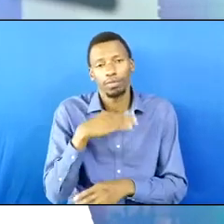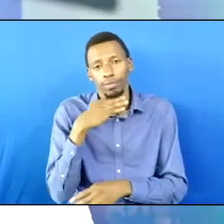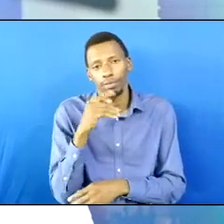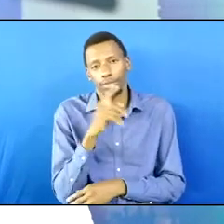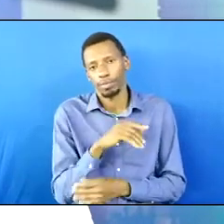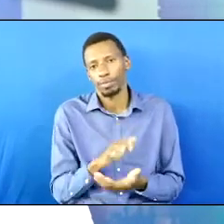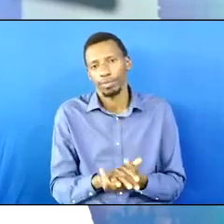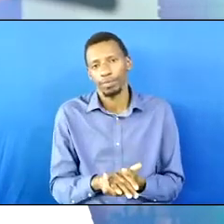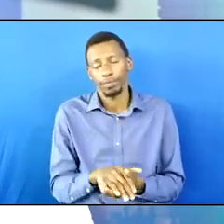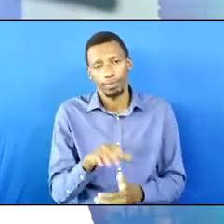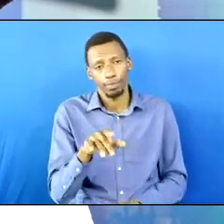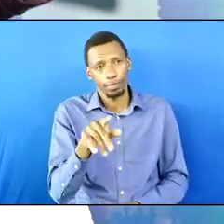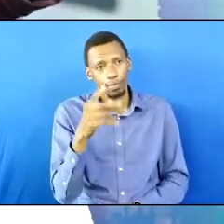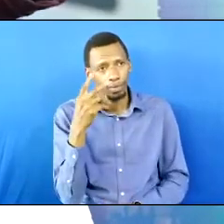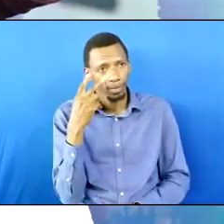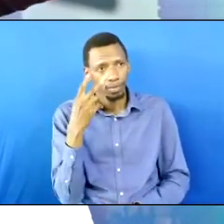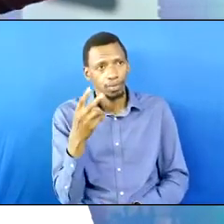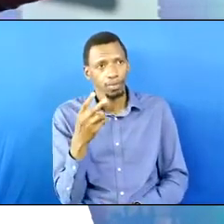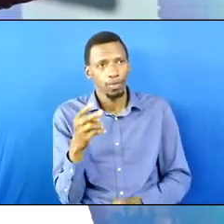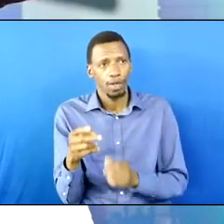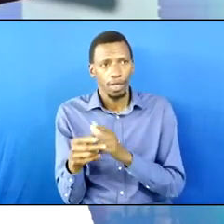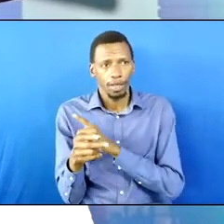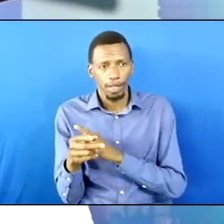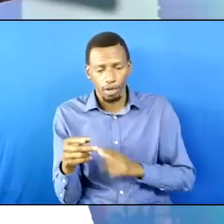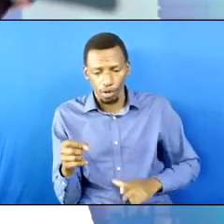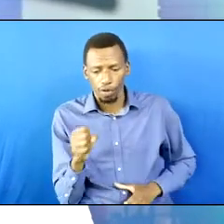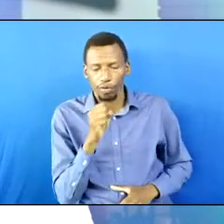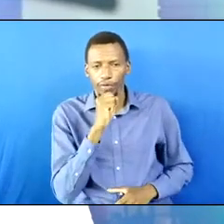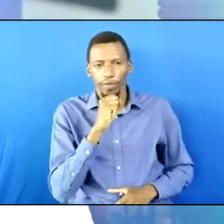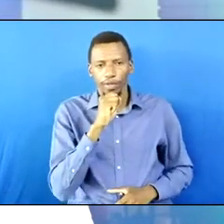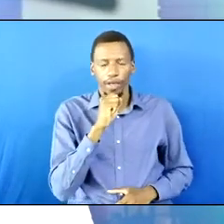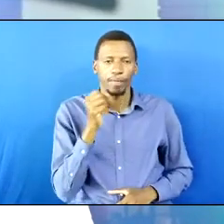You see, it was the Lord's Supper.